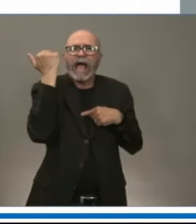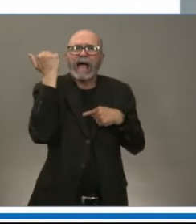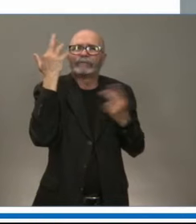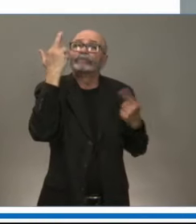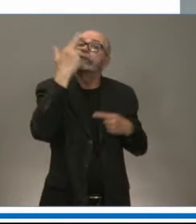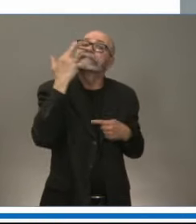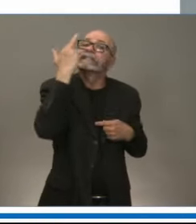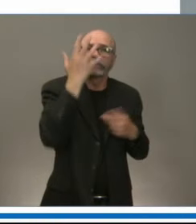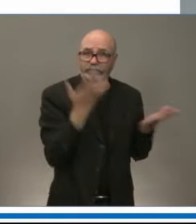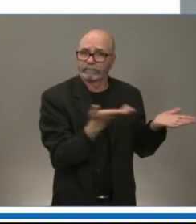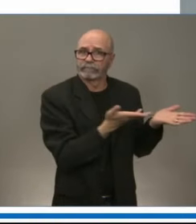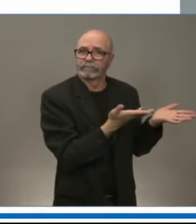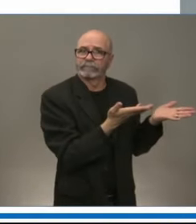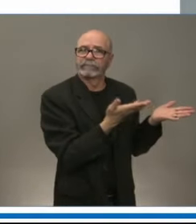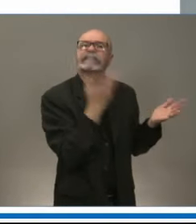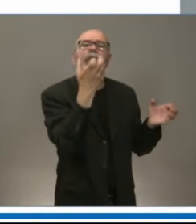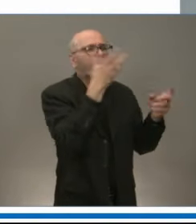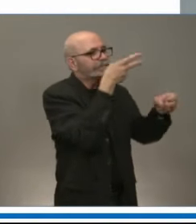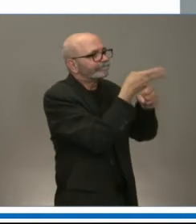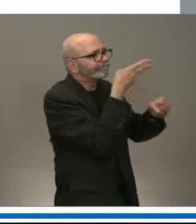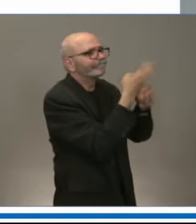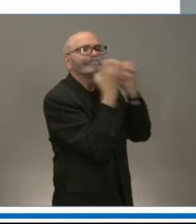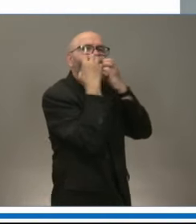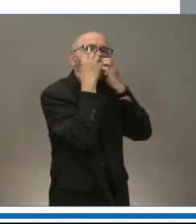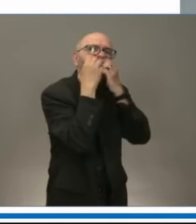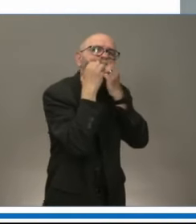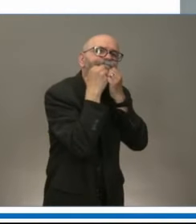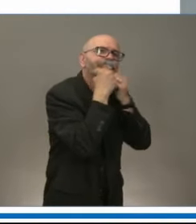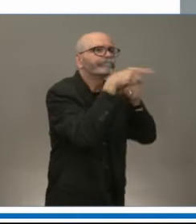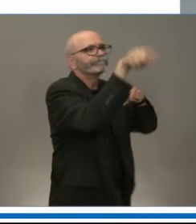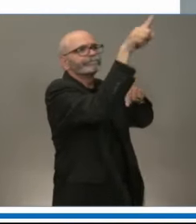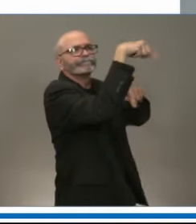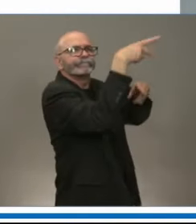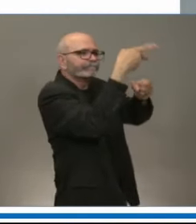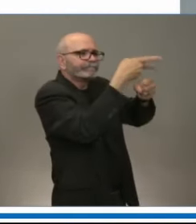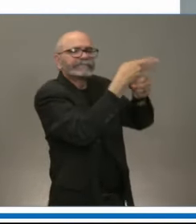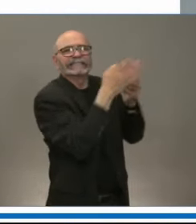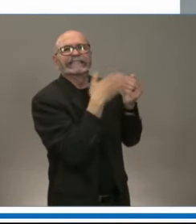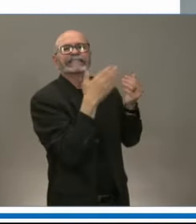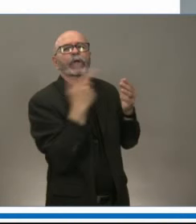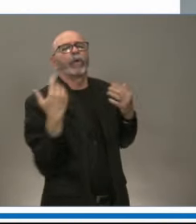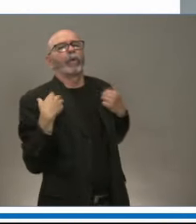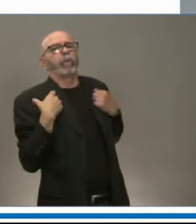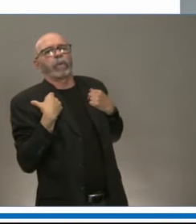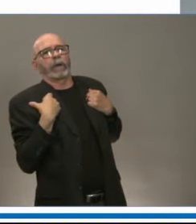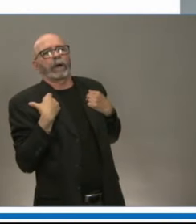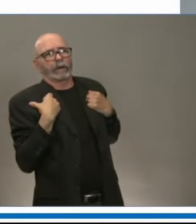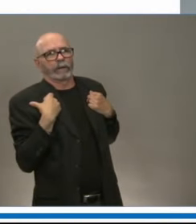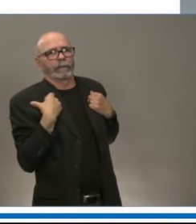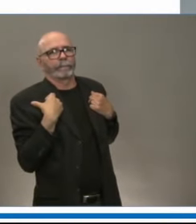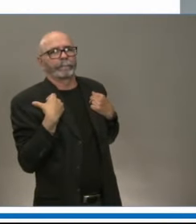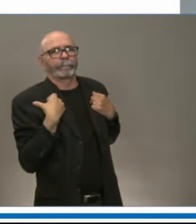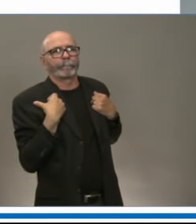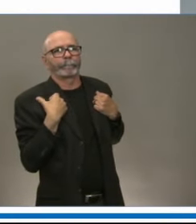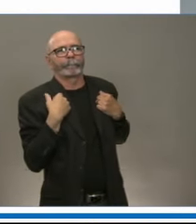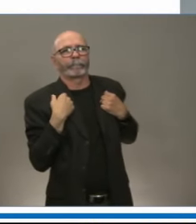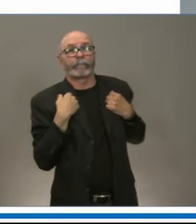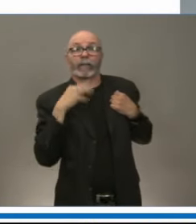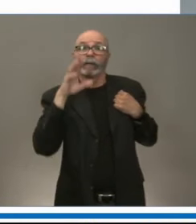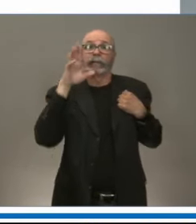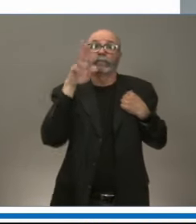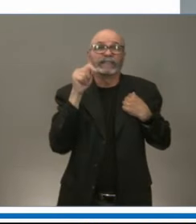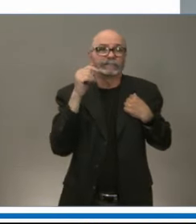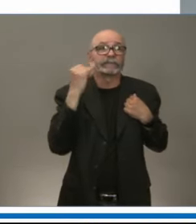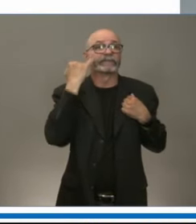provide the necessary care? The second piece would be that we have a lot of restrictions around flow of people in and